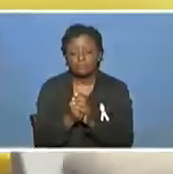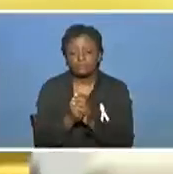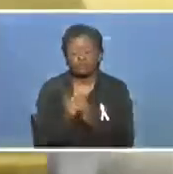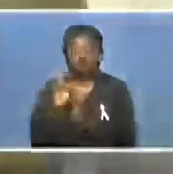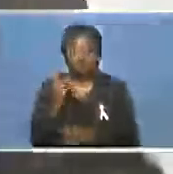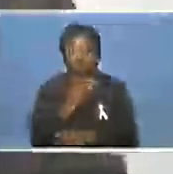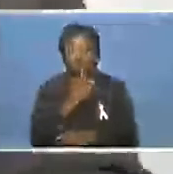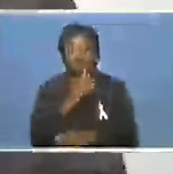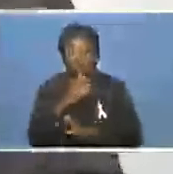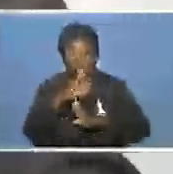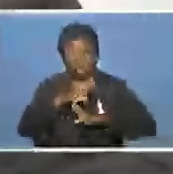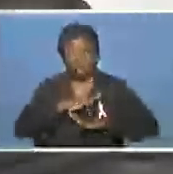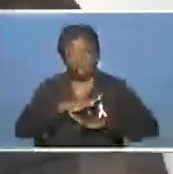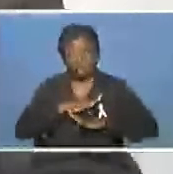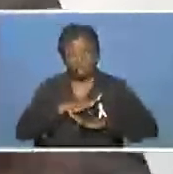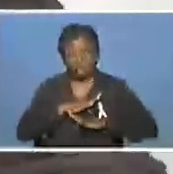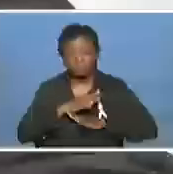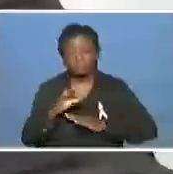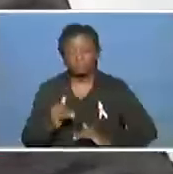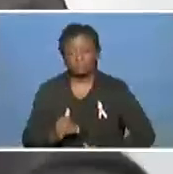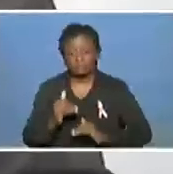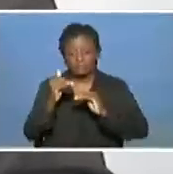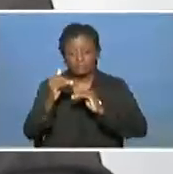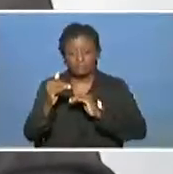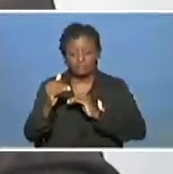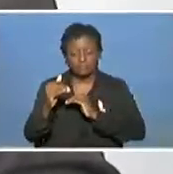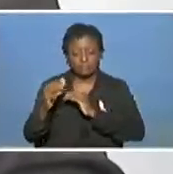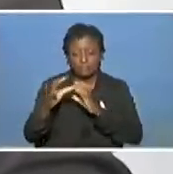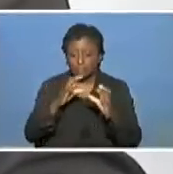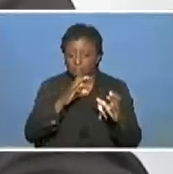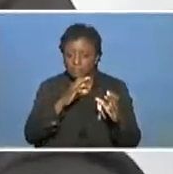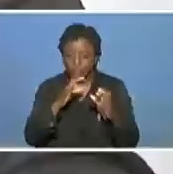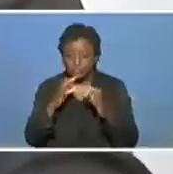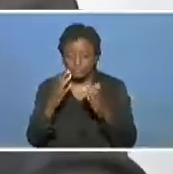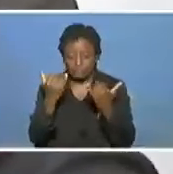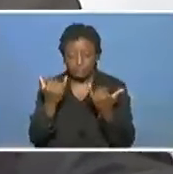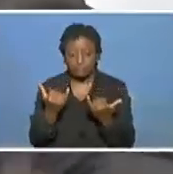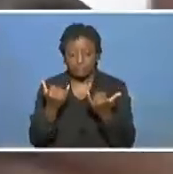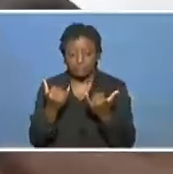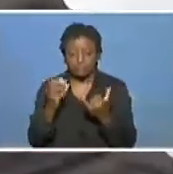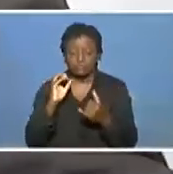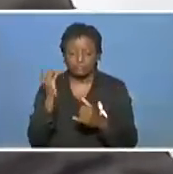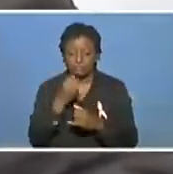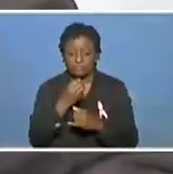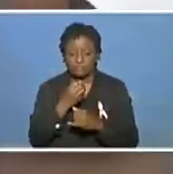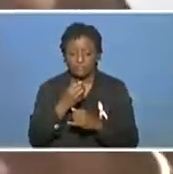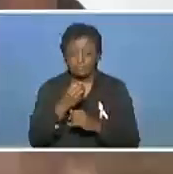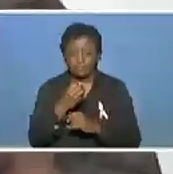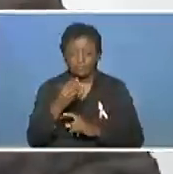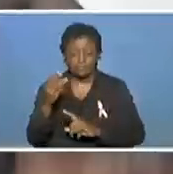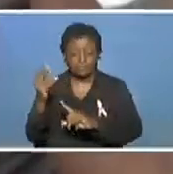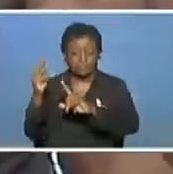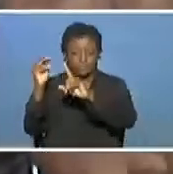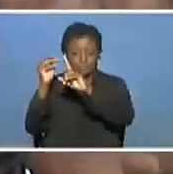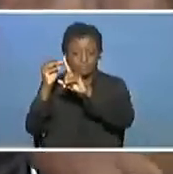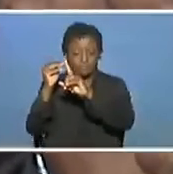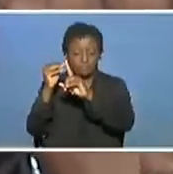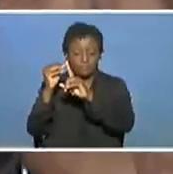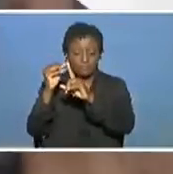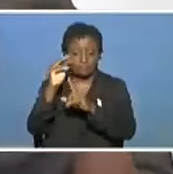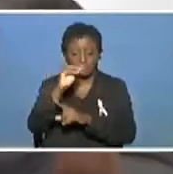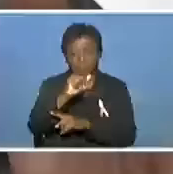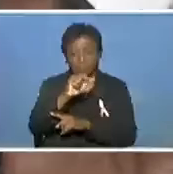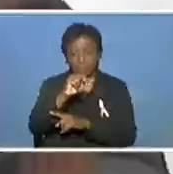We are pleased of the level of dialogue thus far, and our mantra coming out of this is that